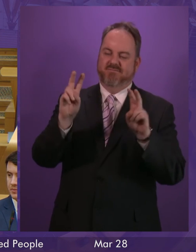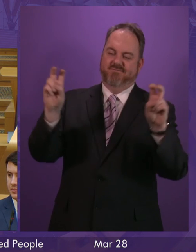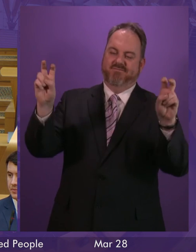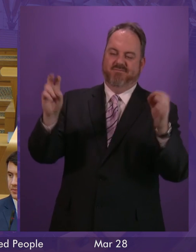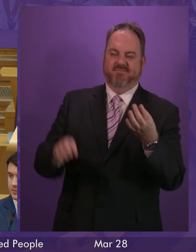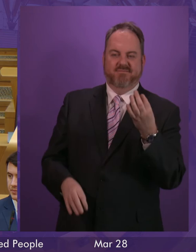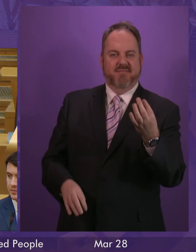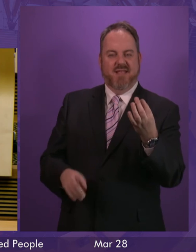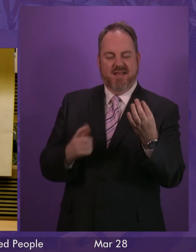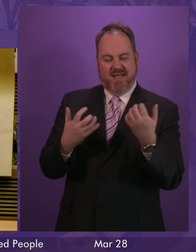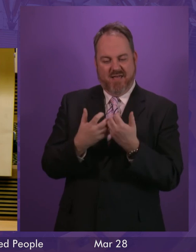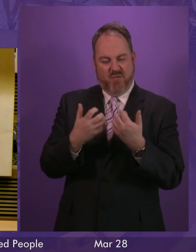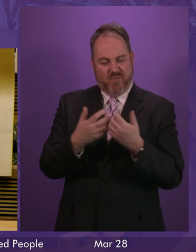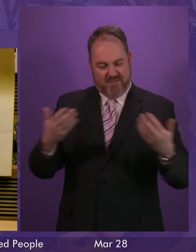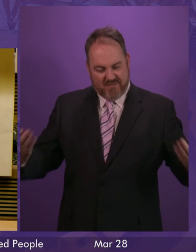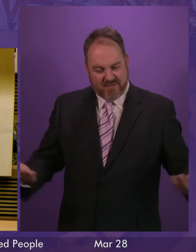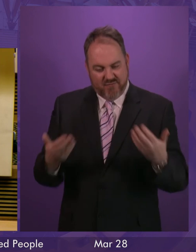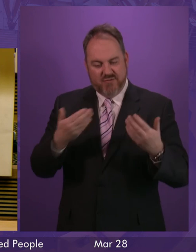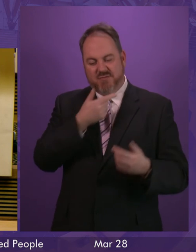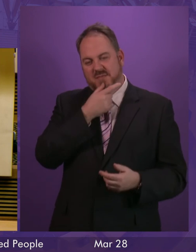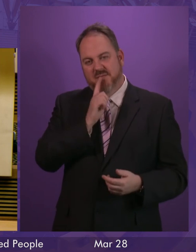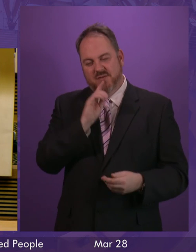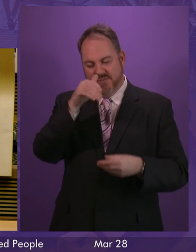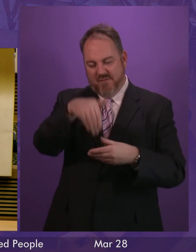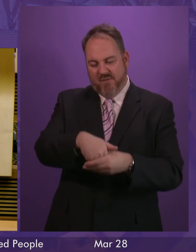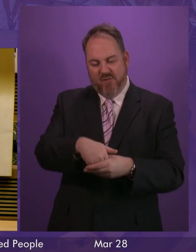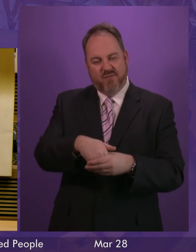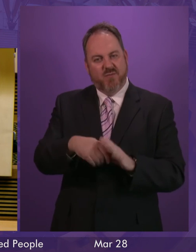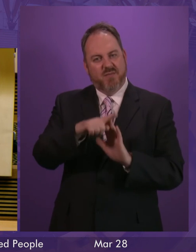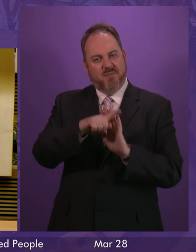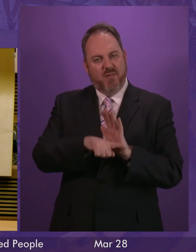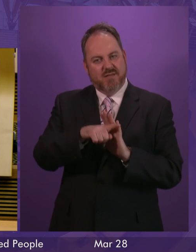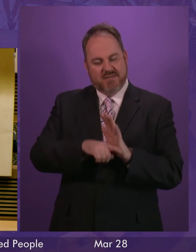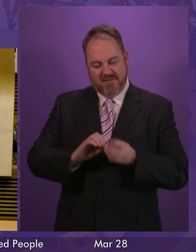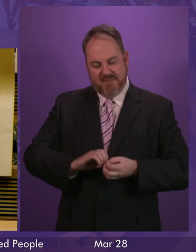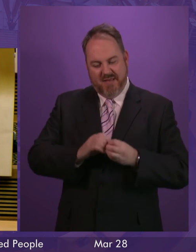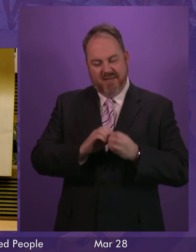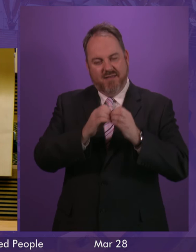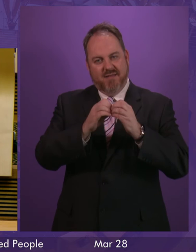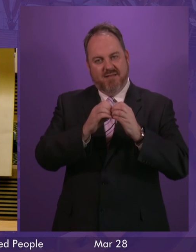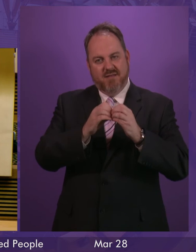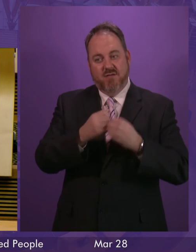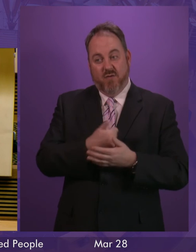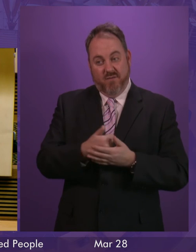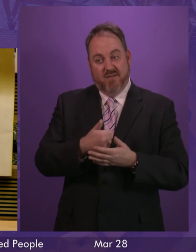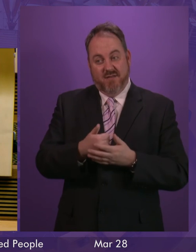directly affected in the policy making is absolutely vital. And I think certainly it's the frustration of those